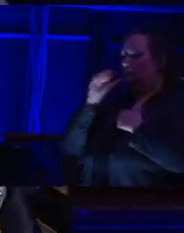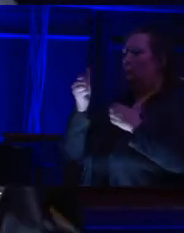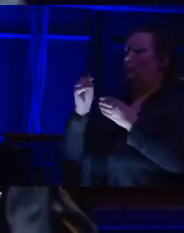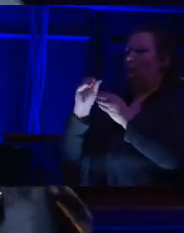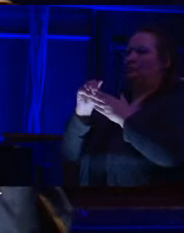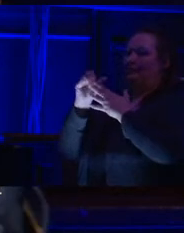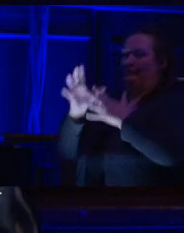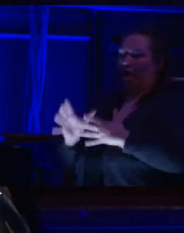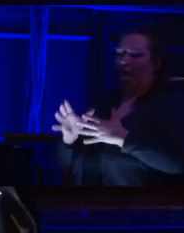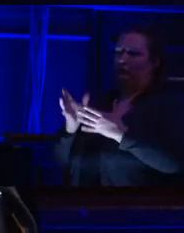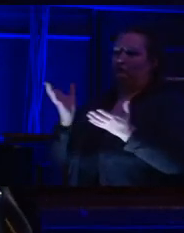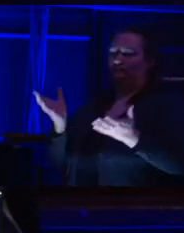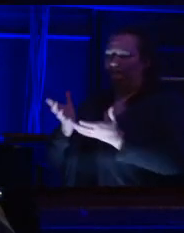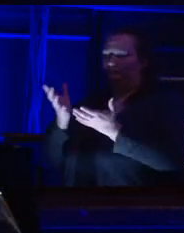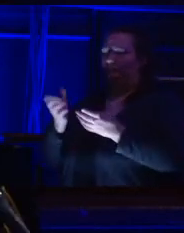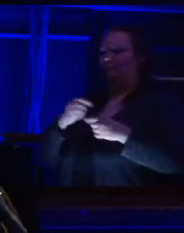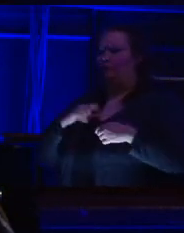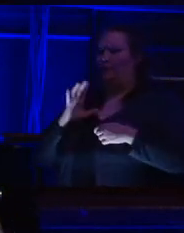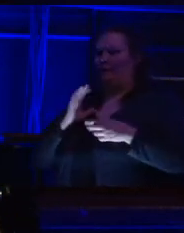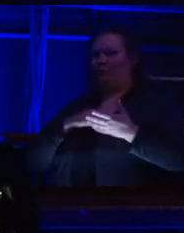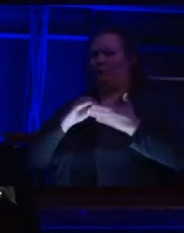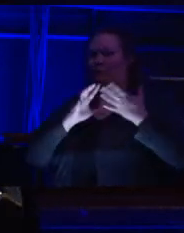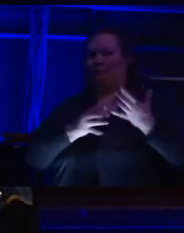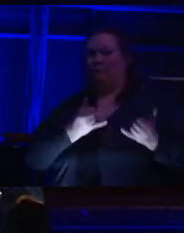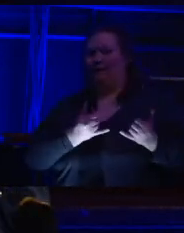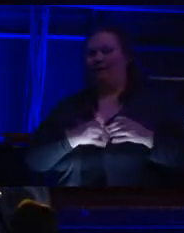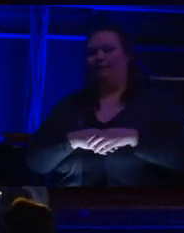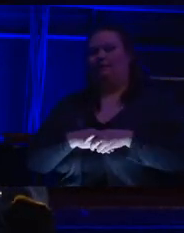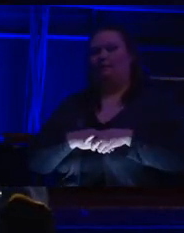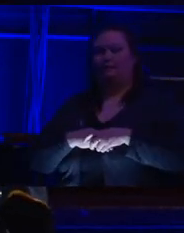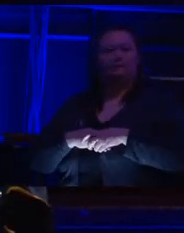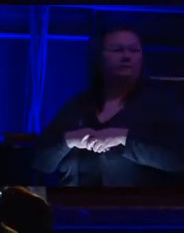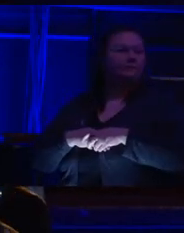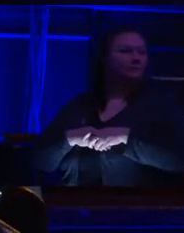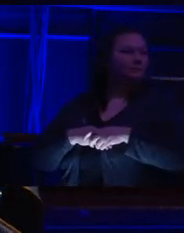leaders who are our students today.